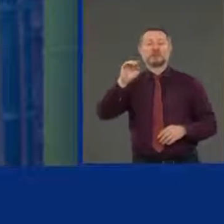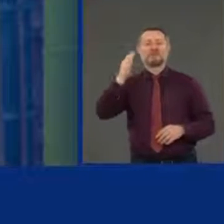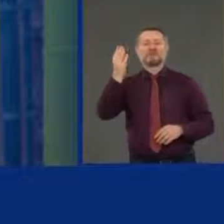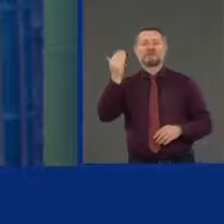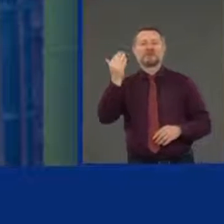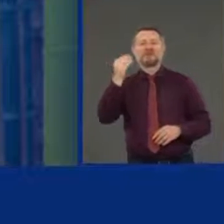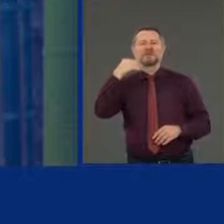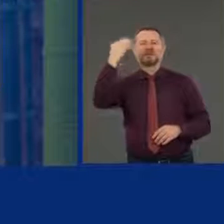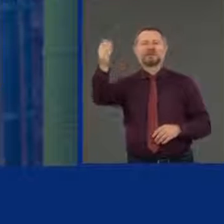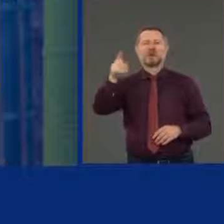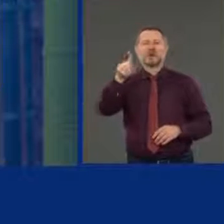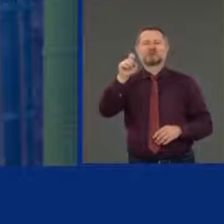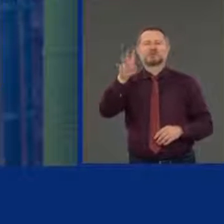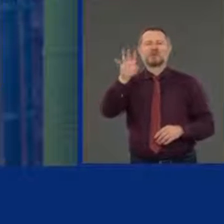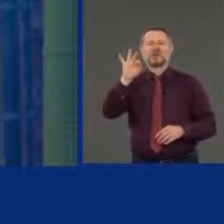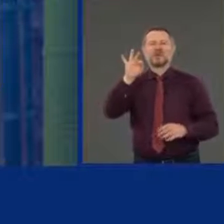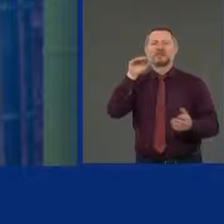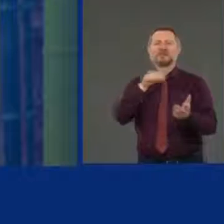149,000.